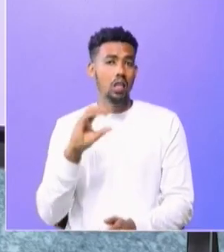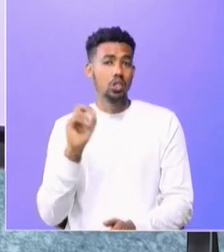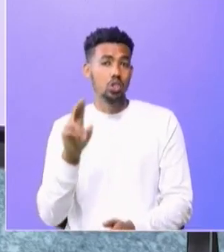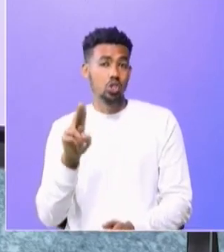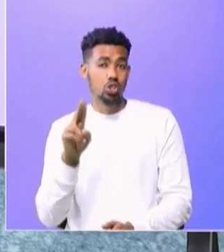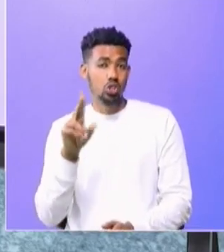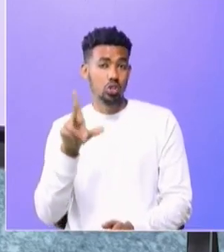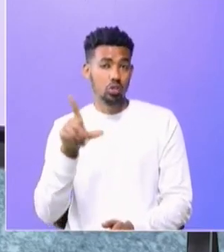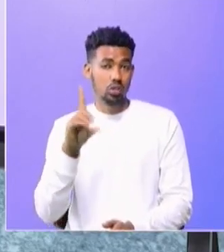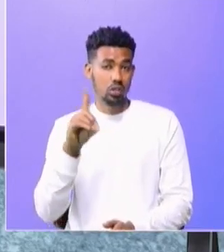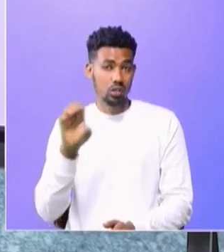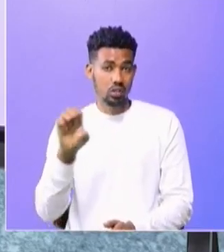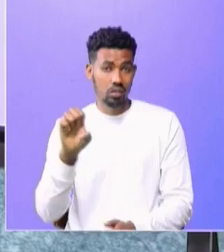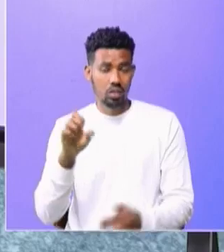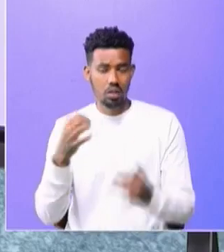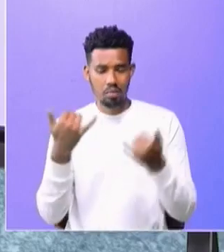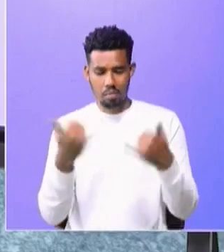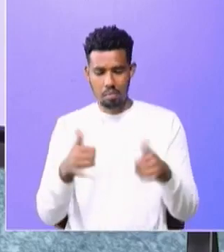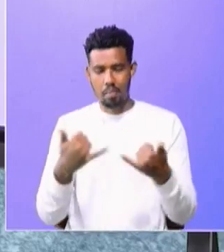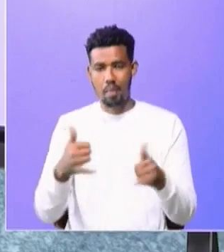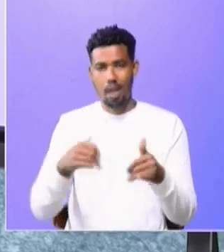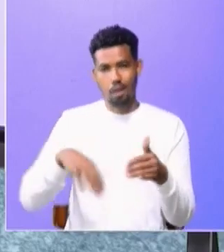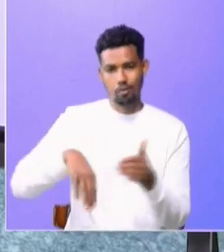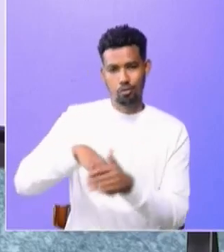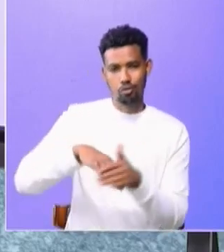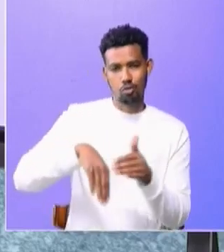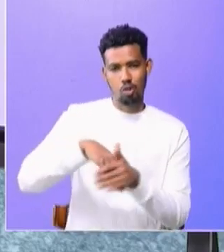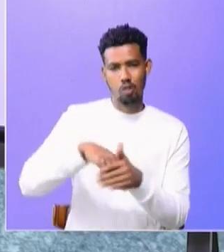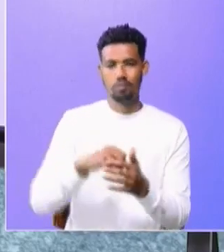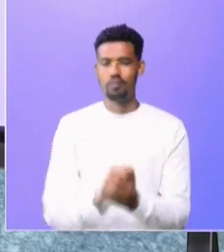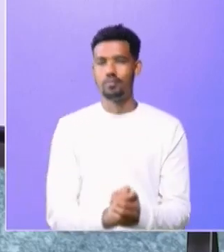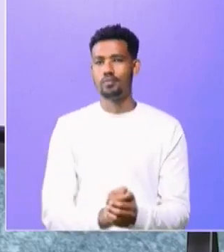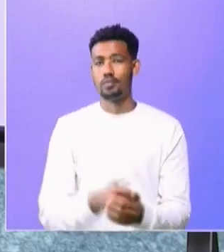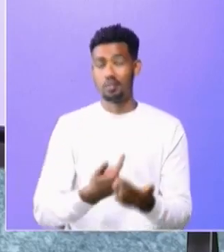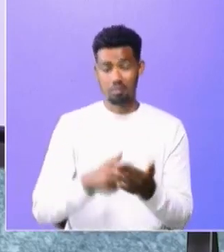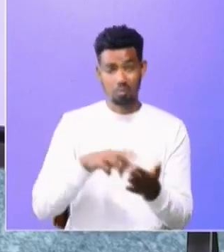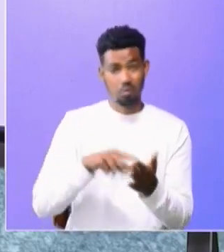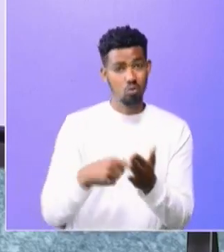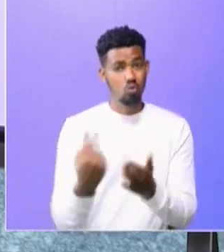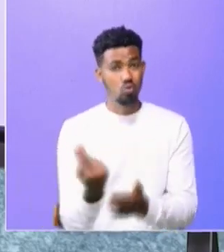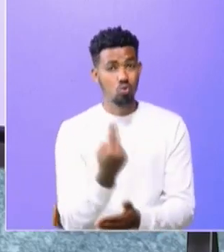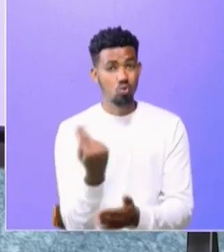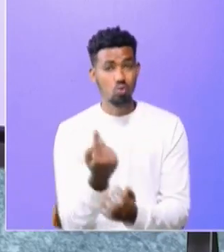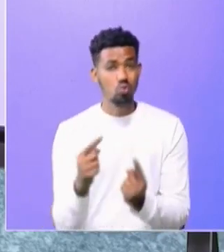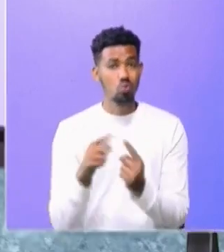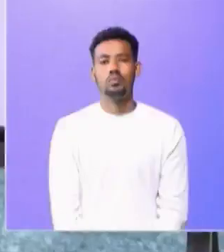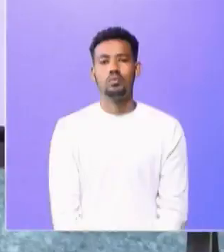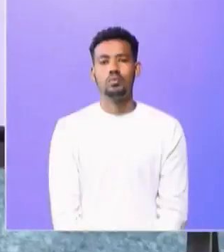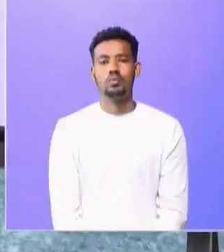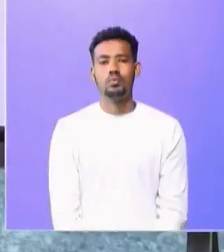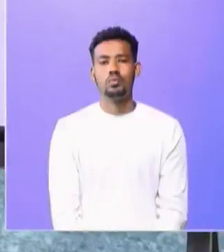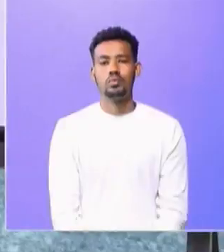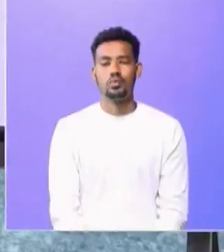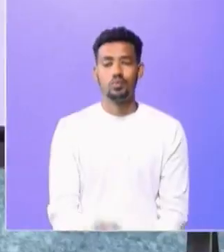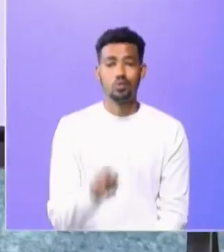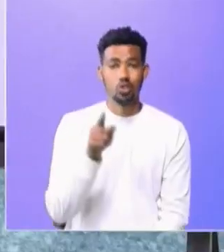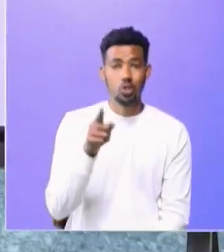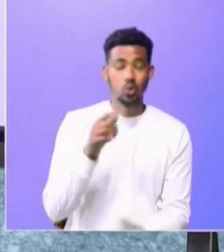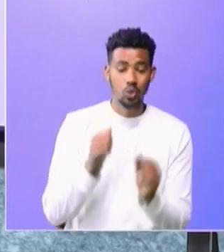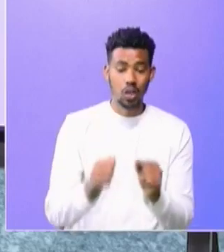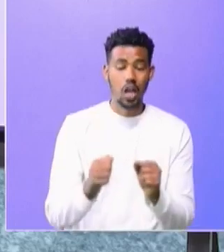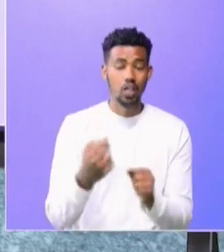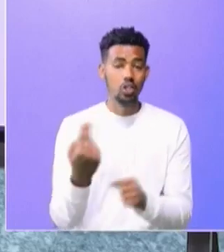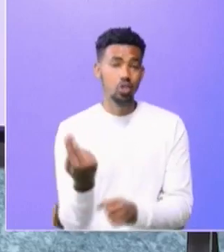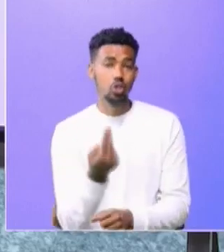play football. I could play football. It means you used it to play football. You can use